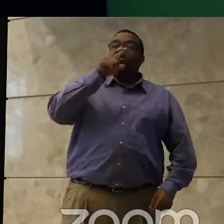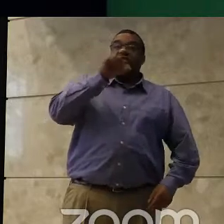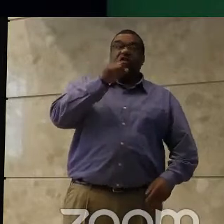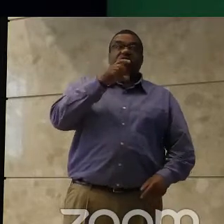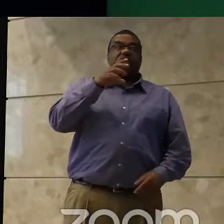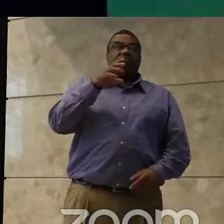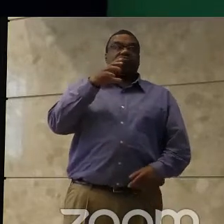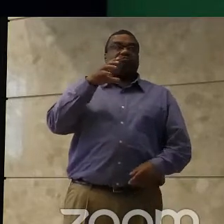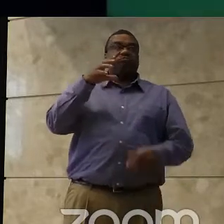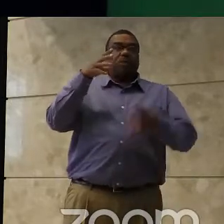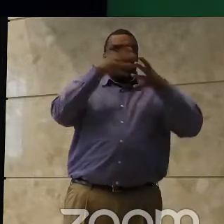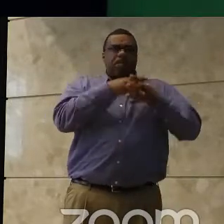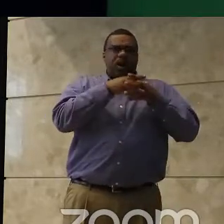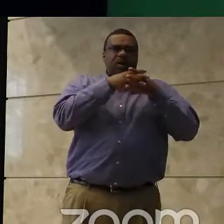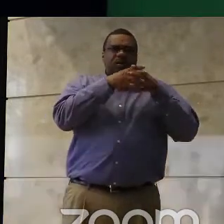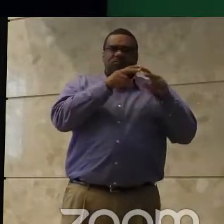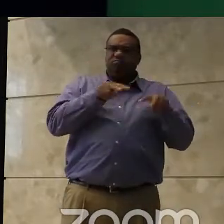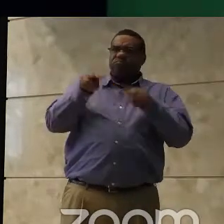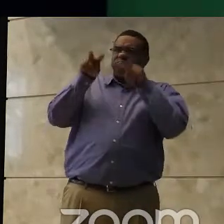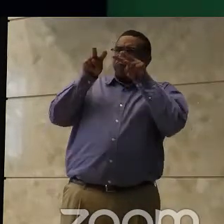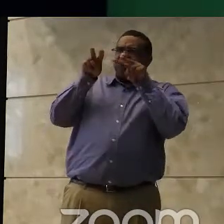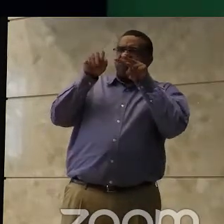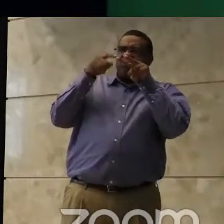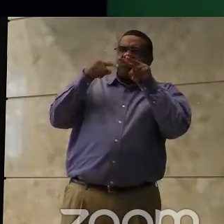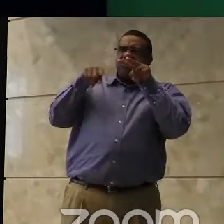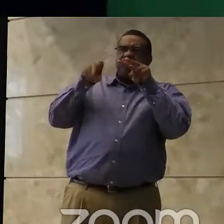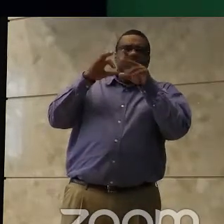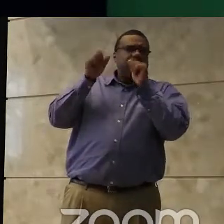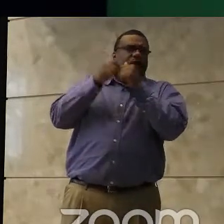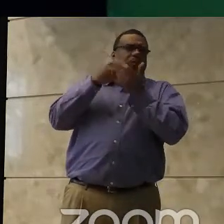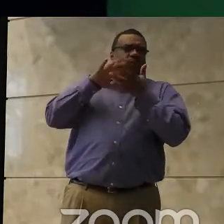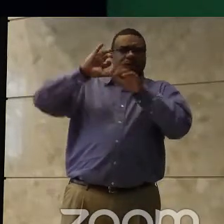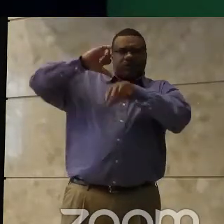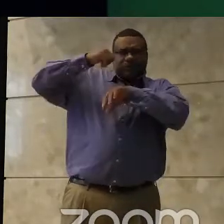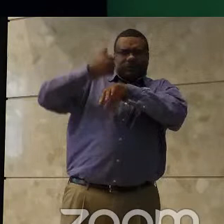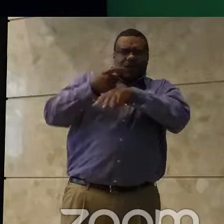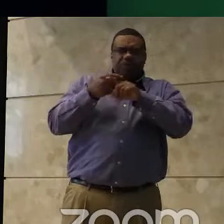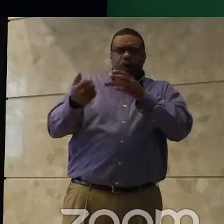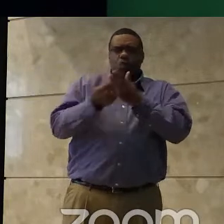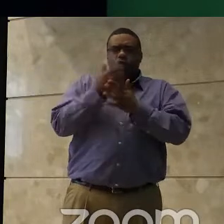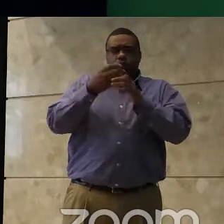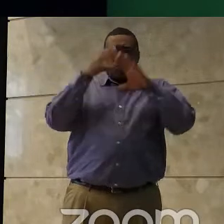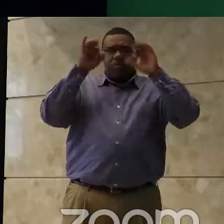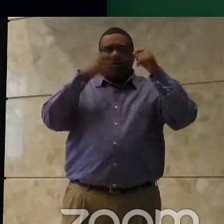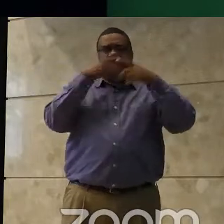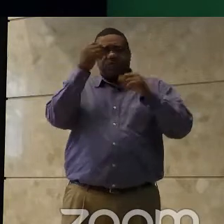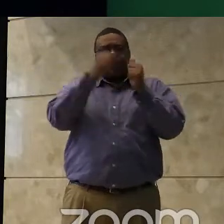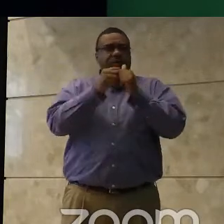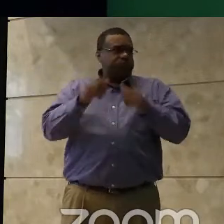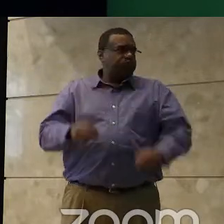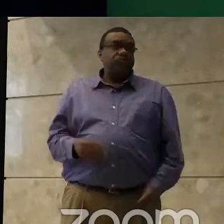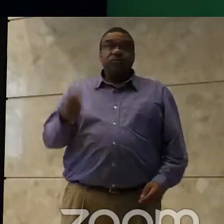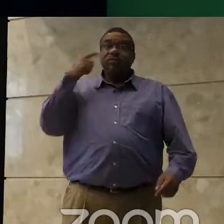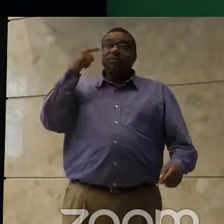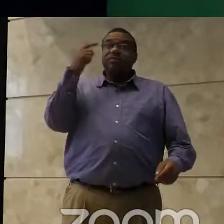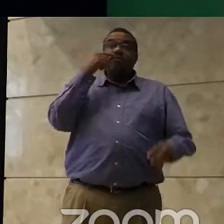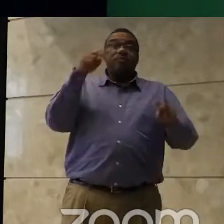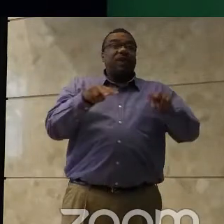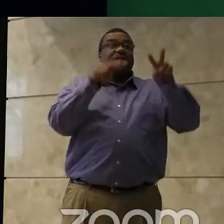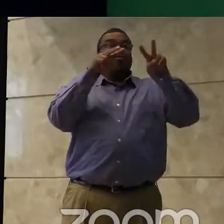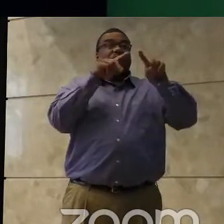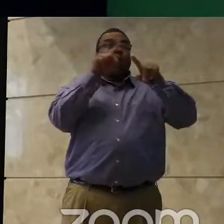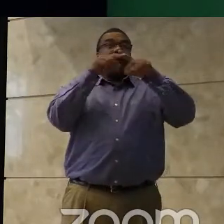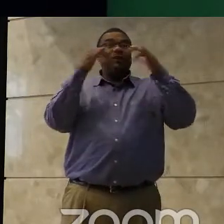America at the time of the installation of another president and said, "Lift up your eyes upon this